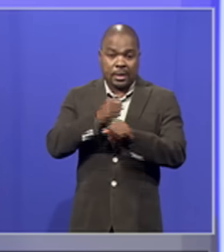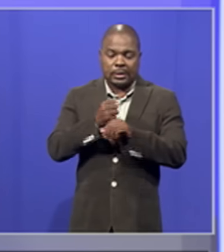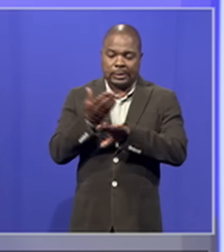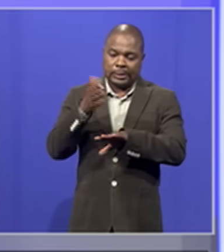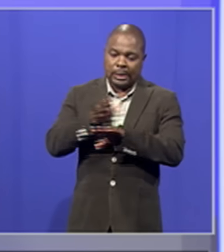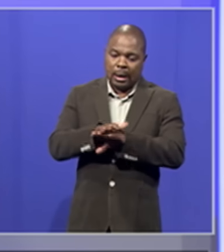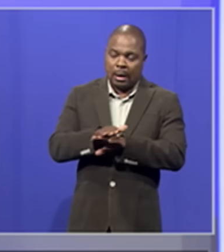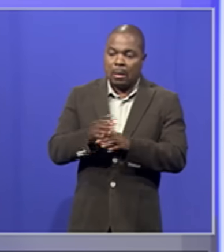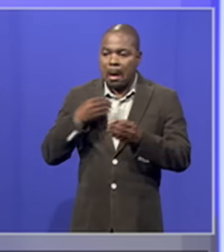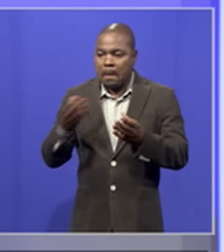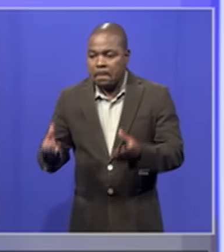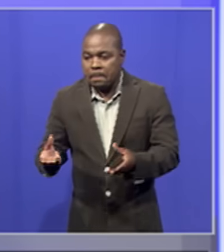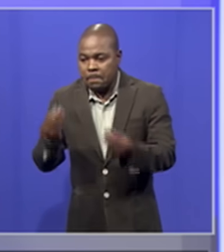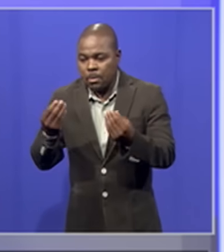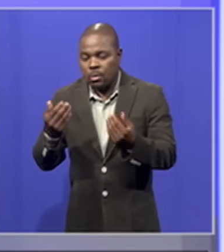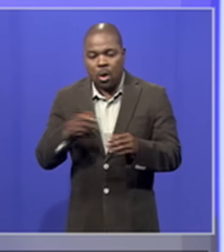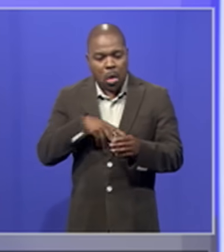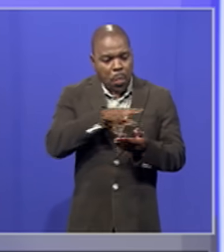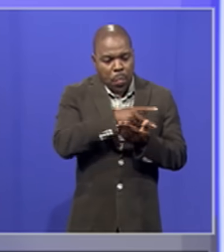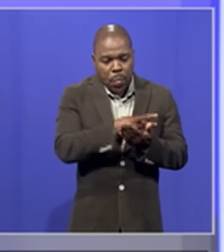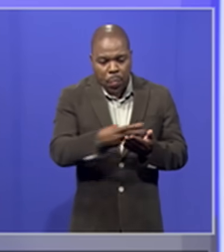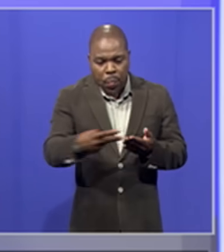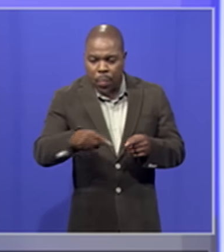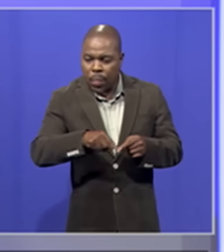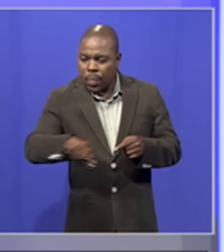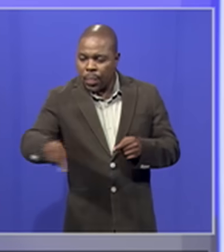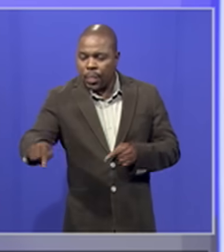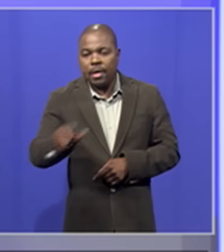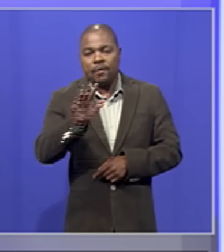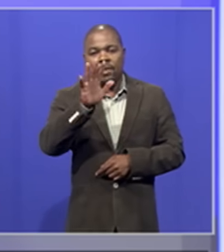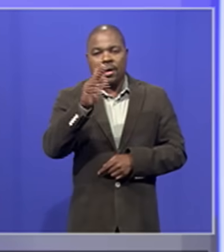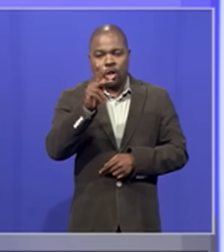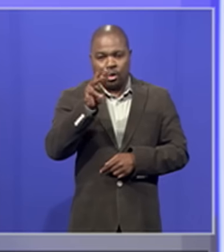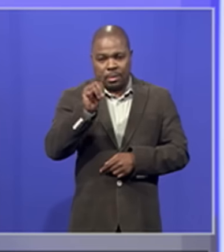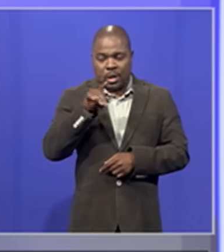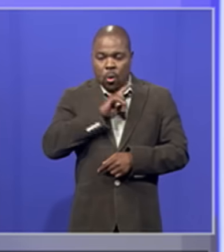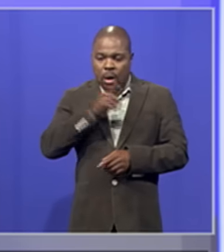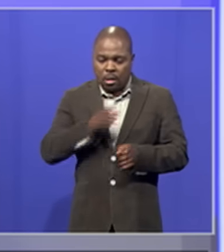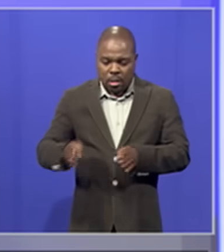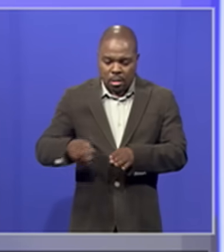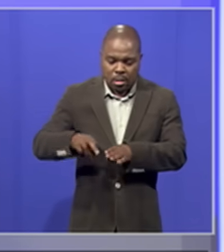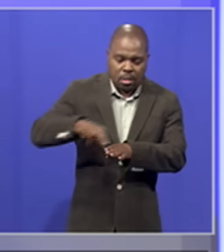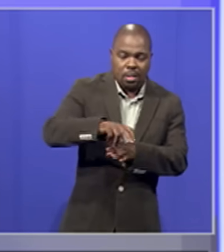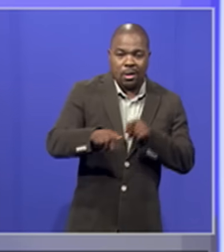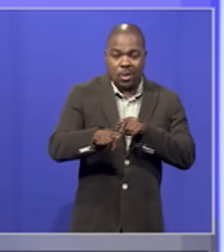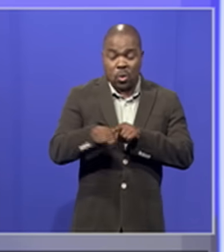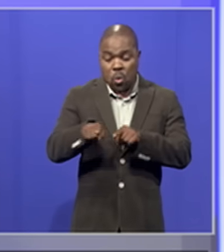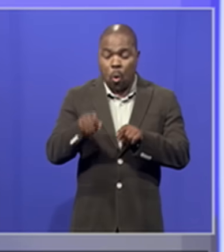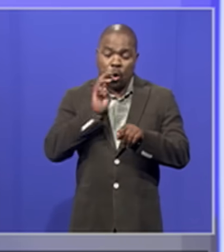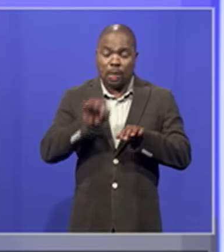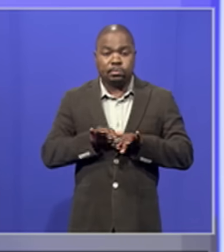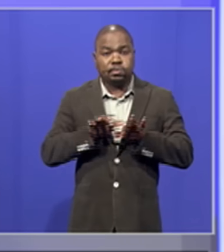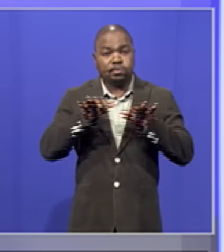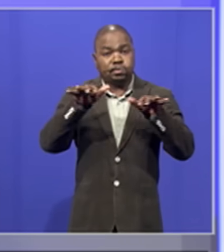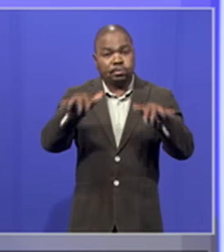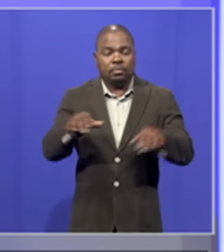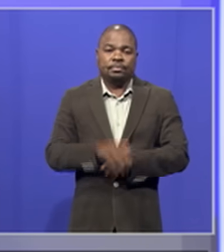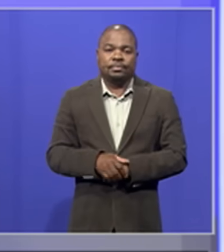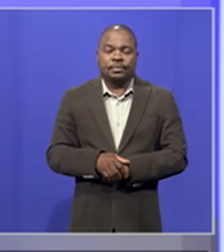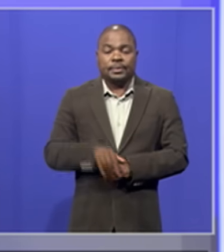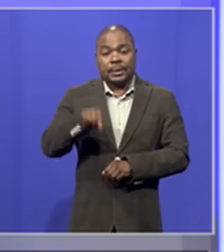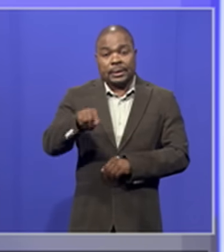lehono dikilomitara tše 5 le mo a gogotšego ke metse gona nakong ya ge ya le ka go tshela moedi wo o bogo hlatšitše tiragalo ye